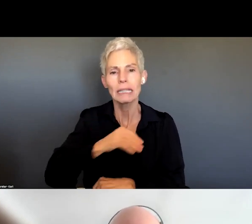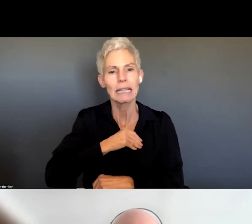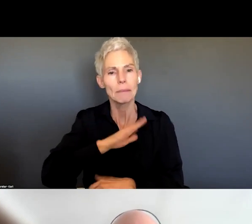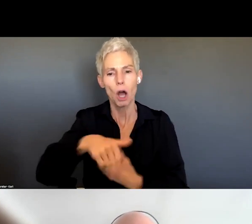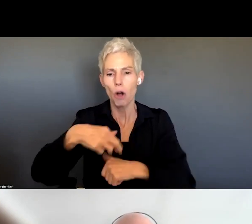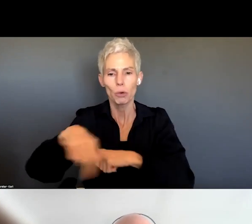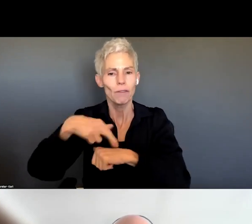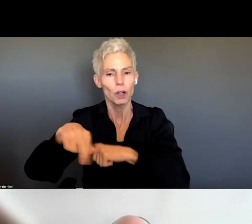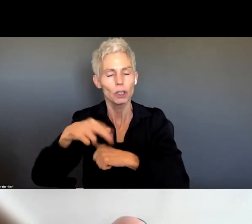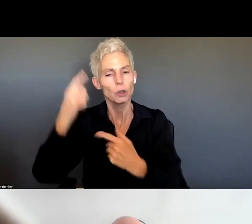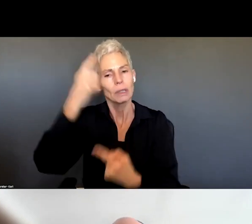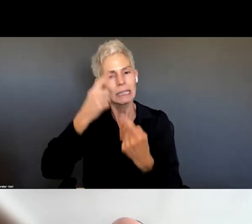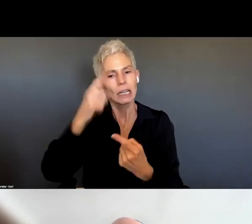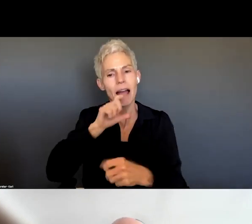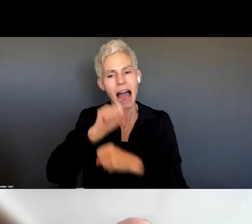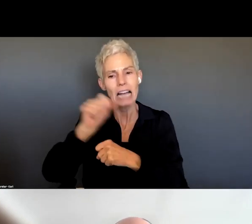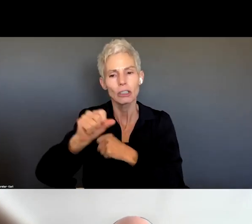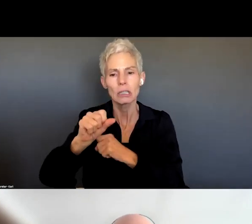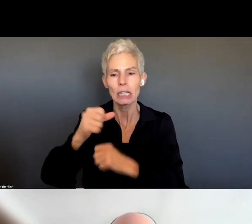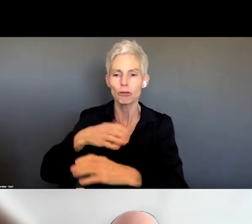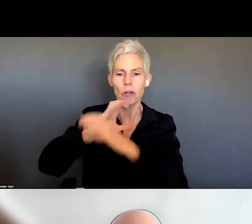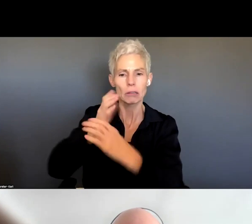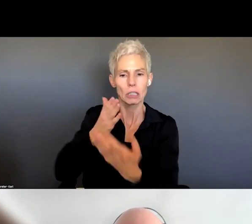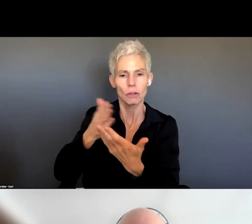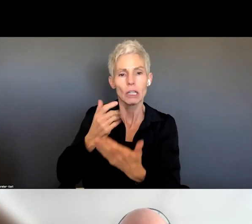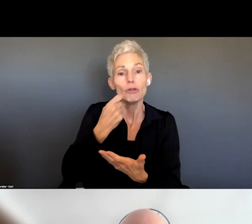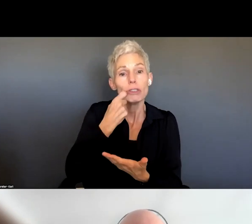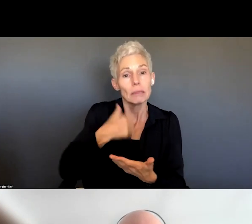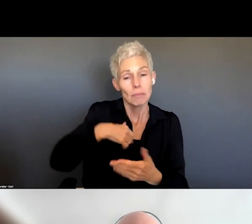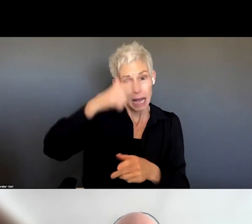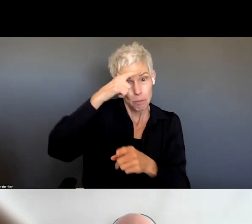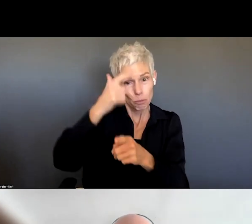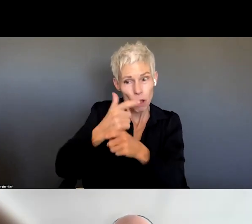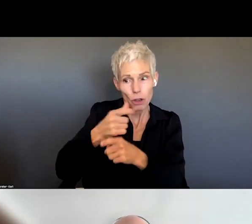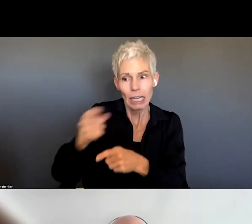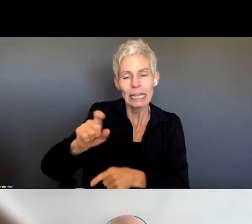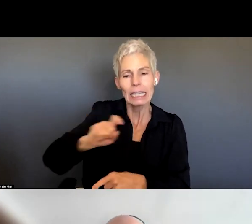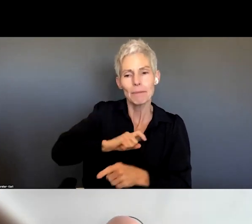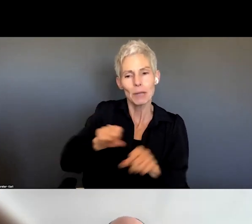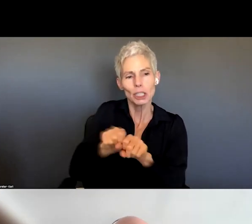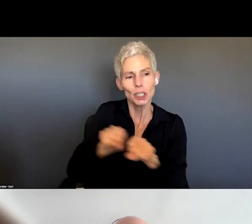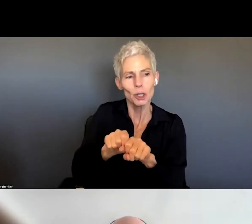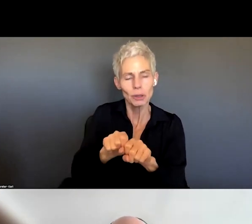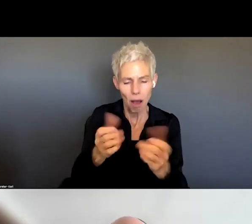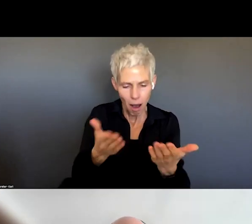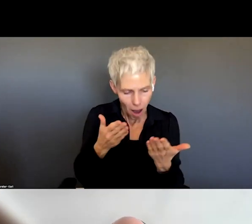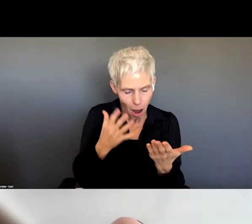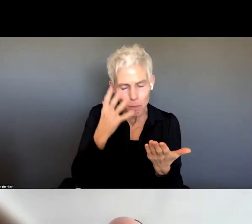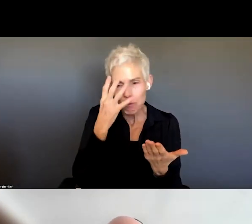considered a crisis service. So recently, my brother gifted me a pair of shoes, and they were beautiful, they were